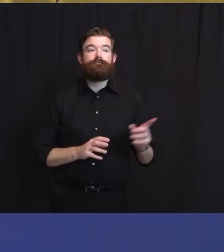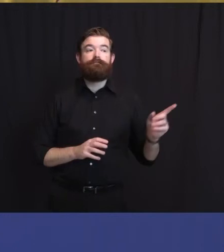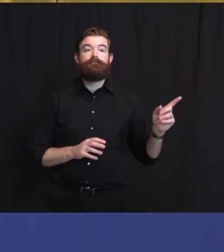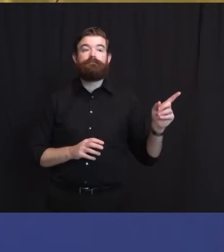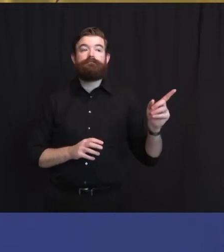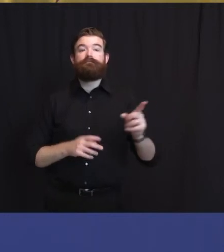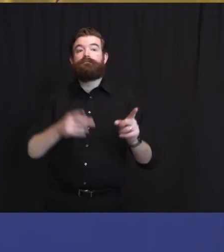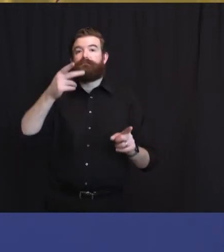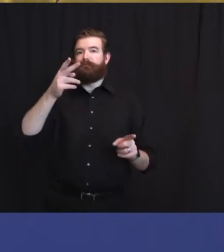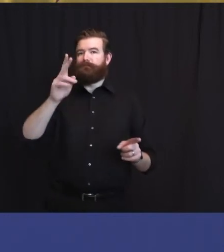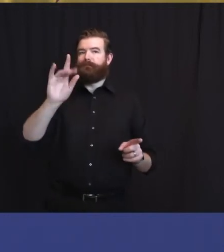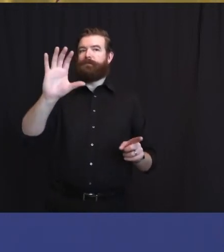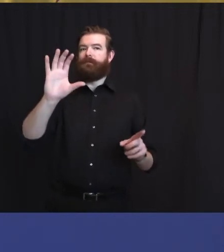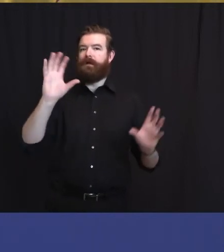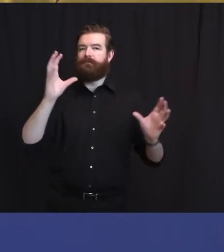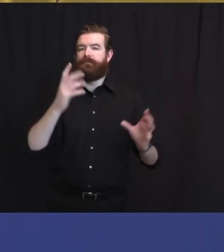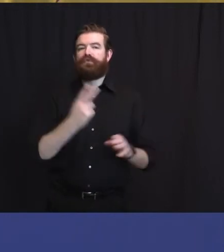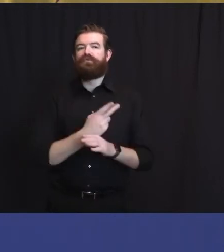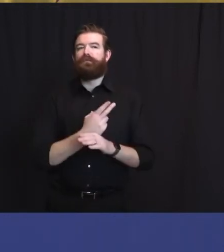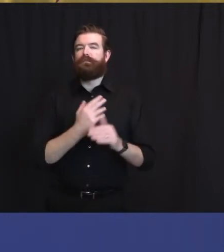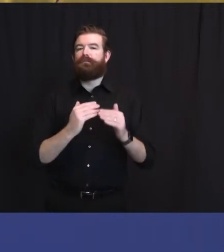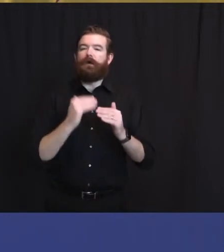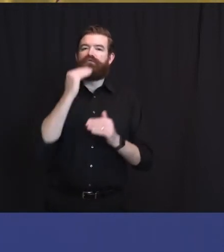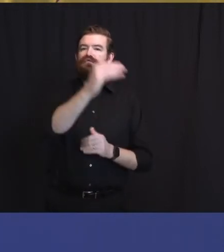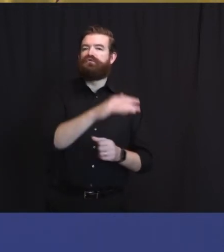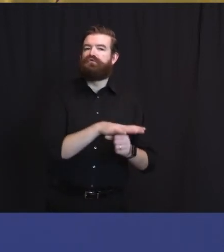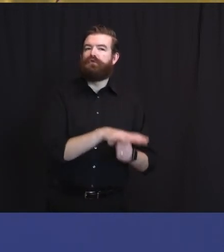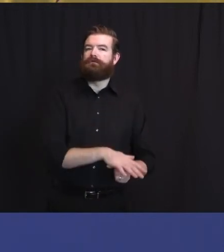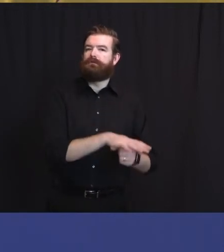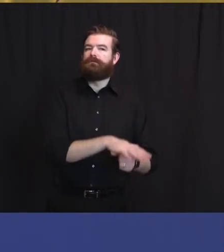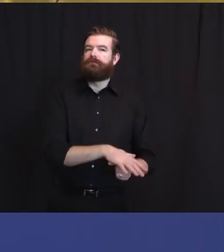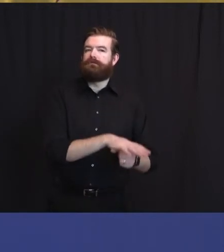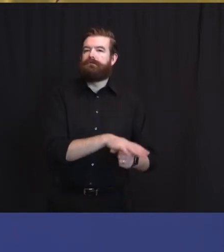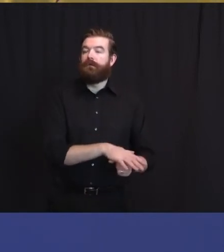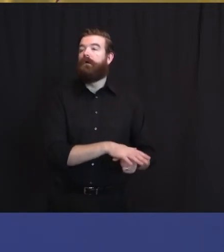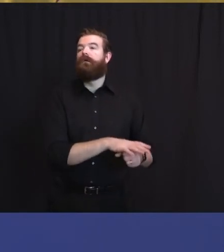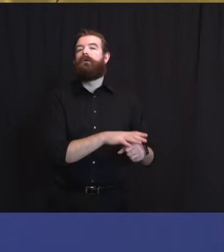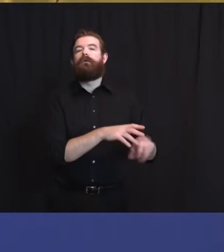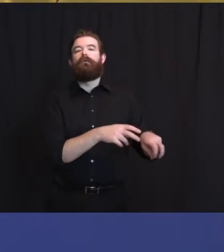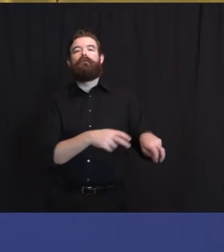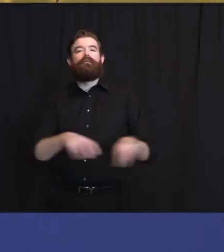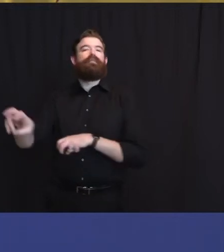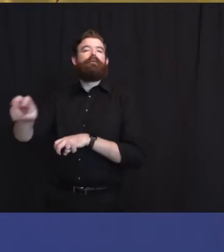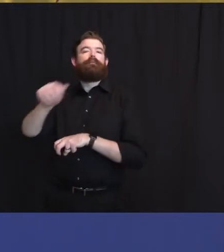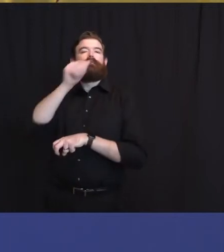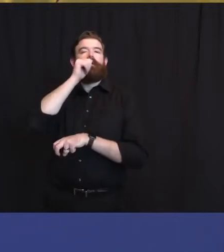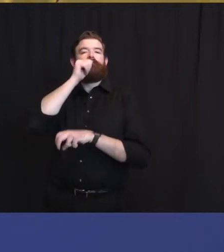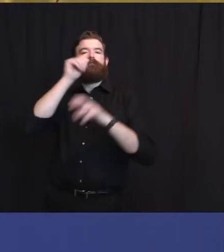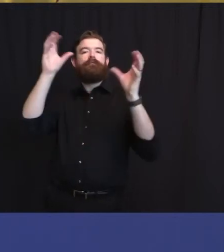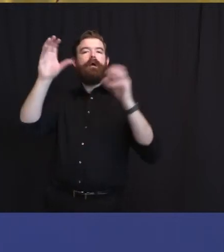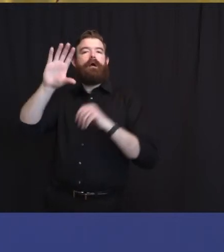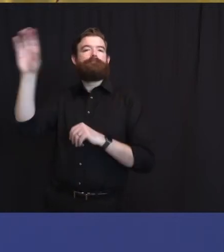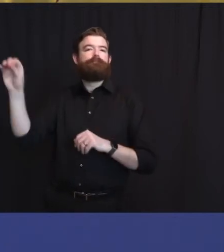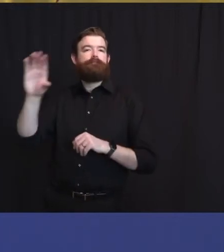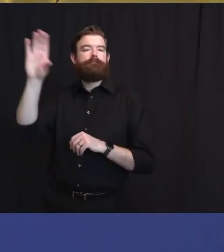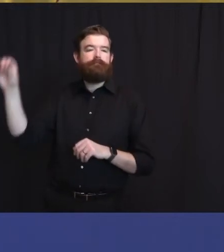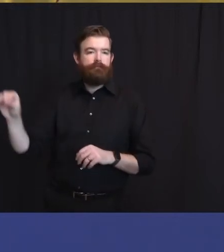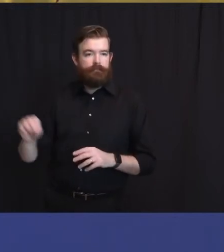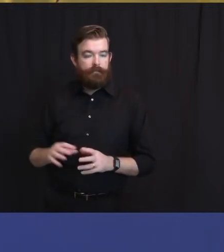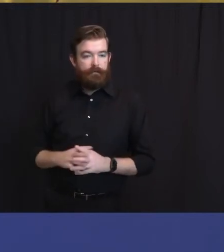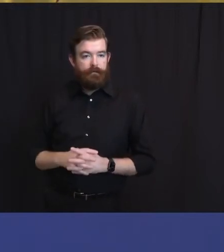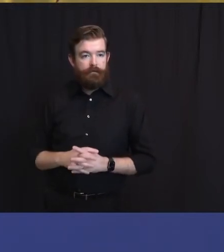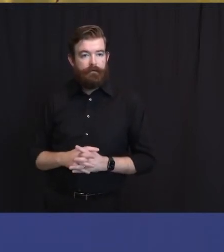bit more clarification on the vaccine deadline. It sounded like, and I want to make sure I'm clear on what you said before, did the federal government sort of